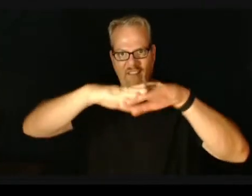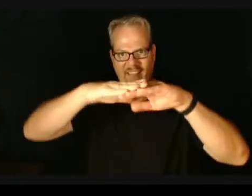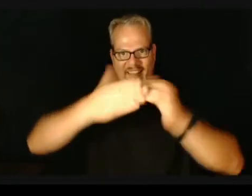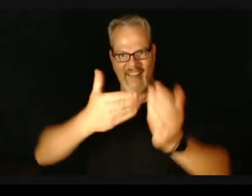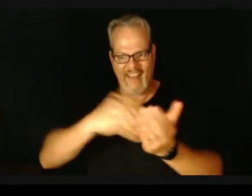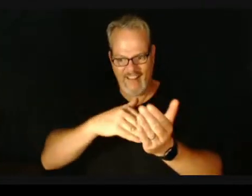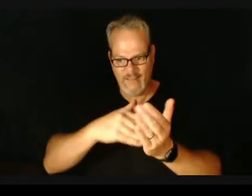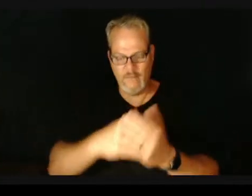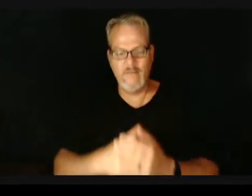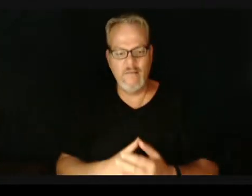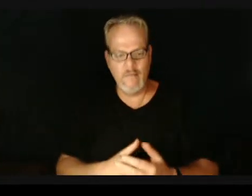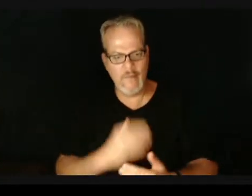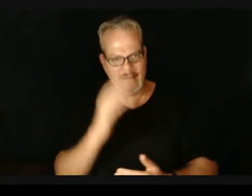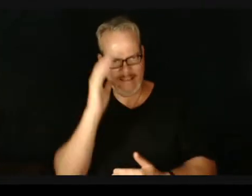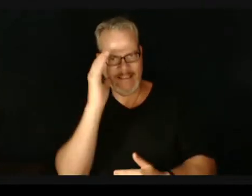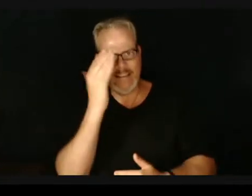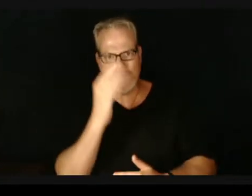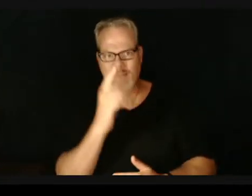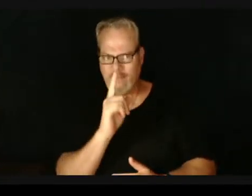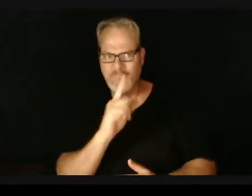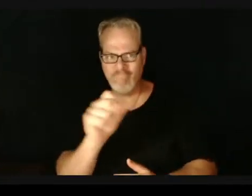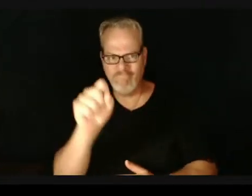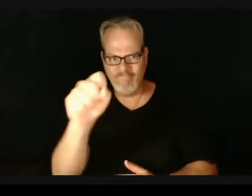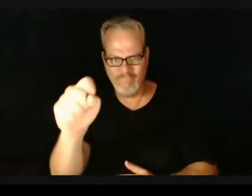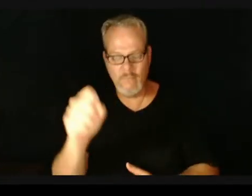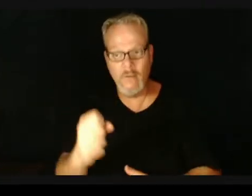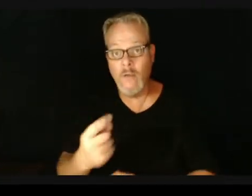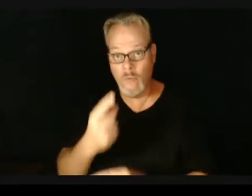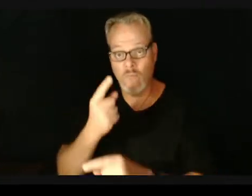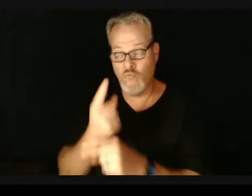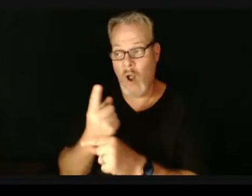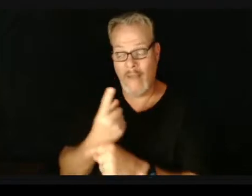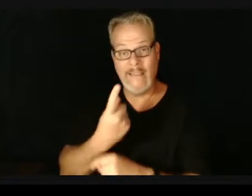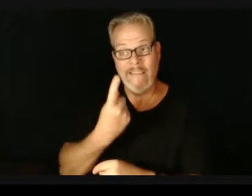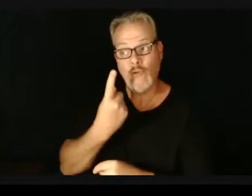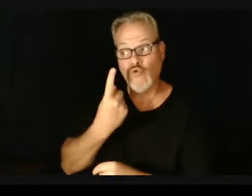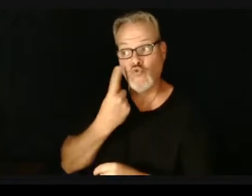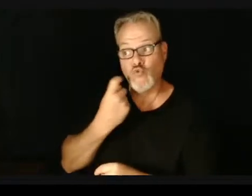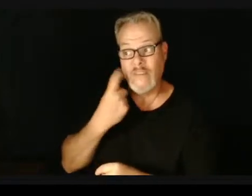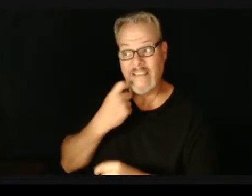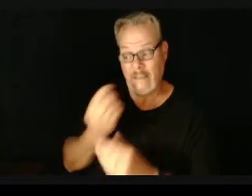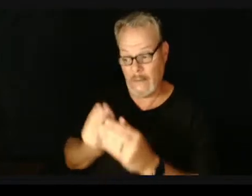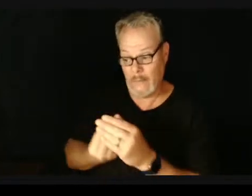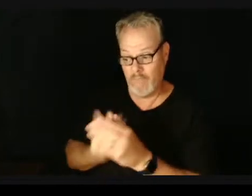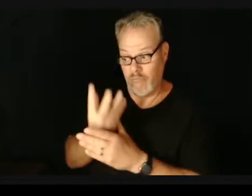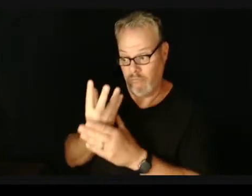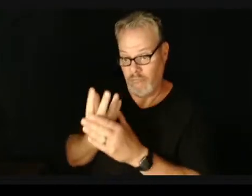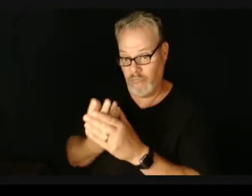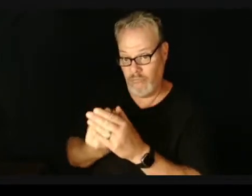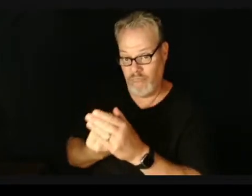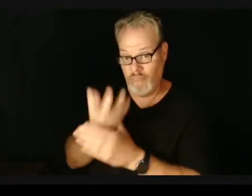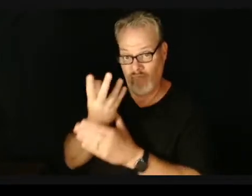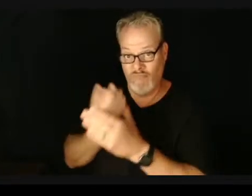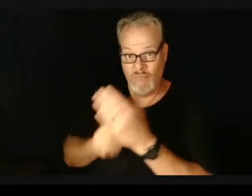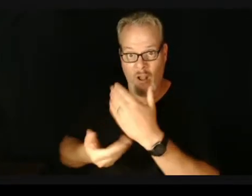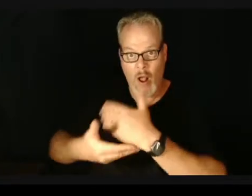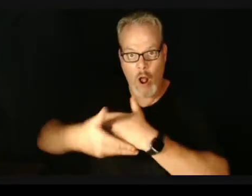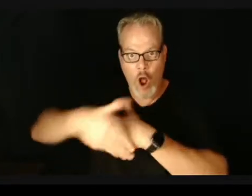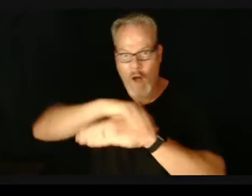it. Yeah, those most recent flows from the ooze-ups are coming on the down-drop block and covering more of it as